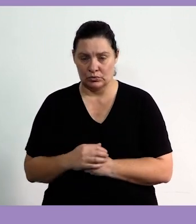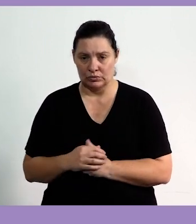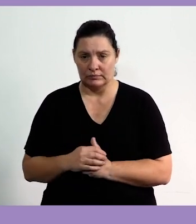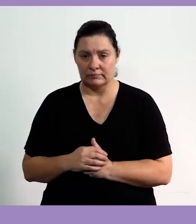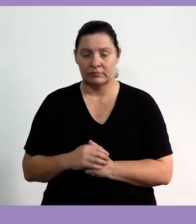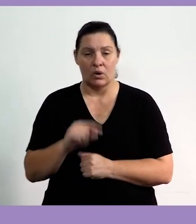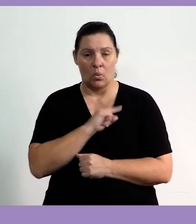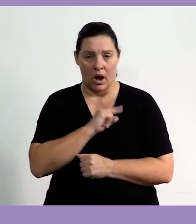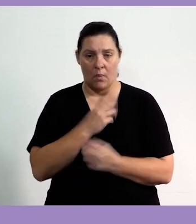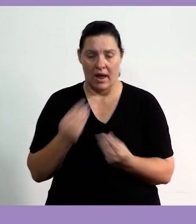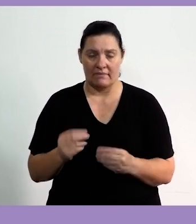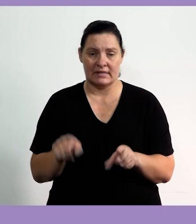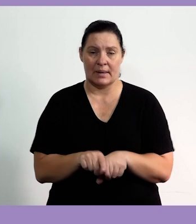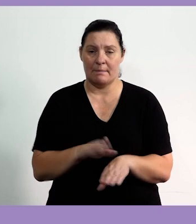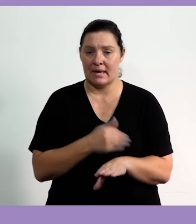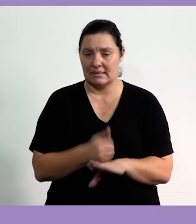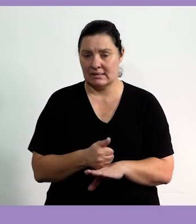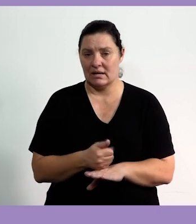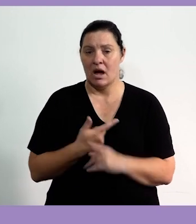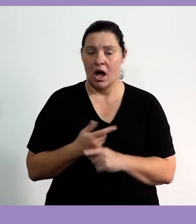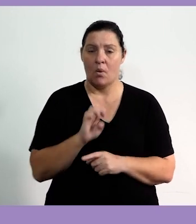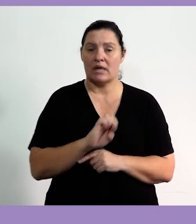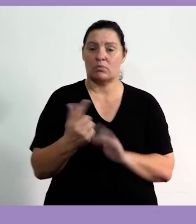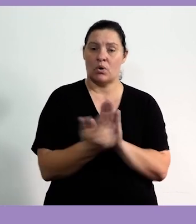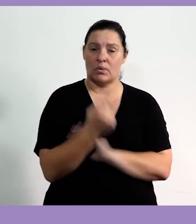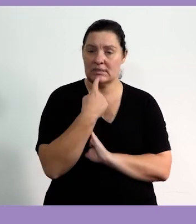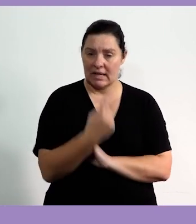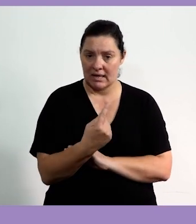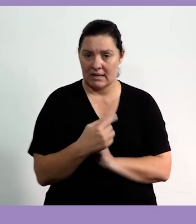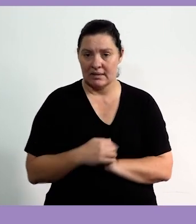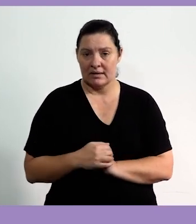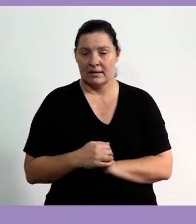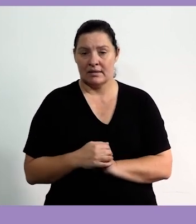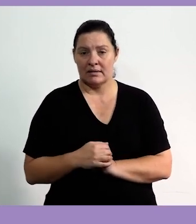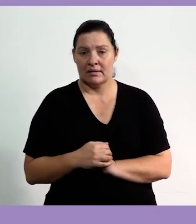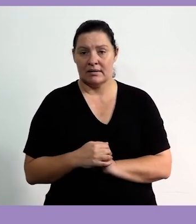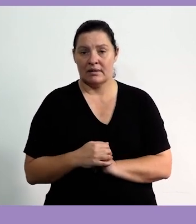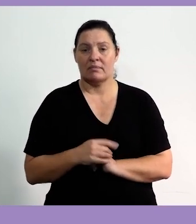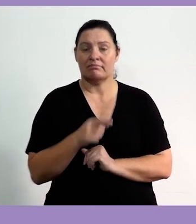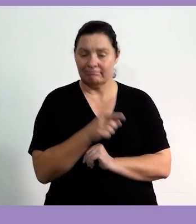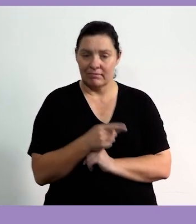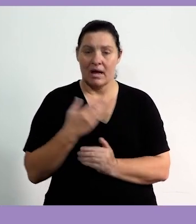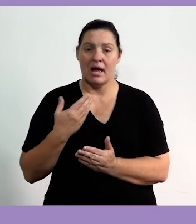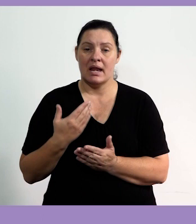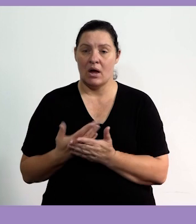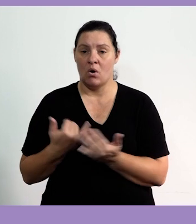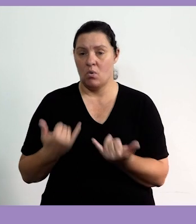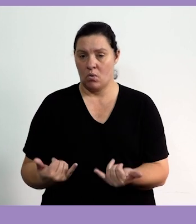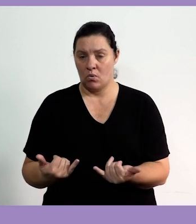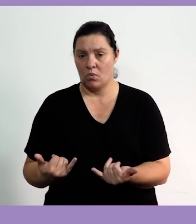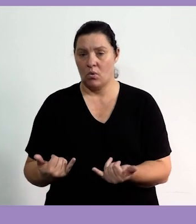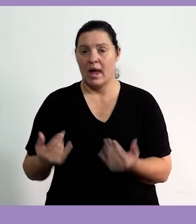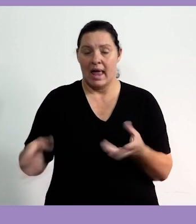and 2. So because we have the same base, what do our exponent laws say? Our exponent law says that